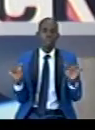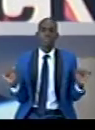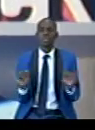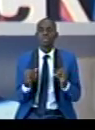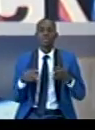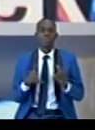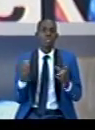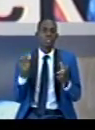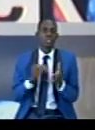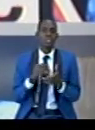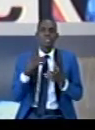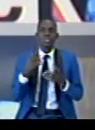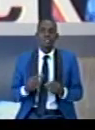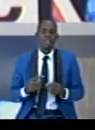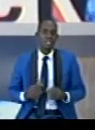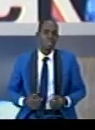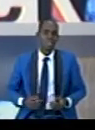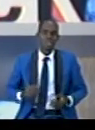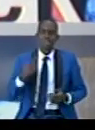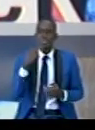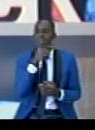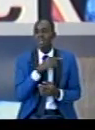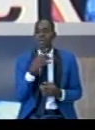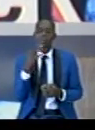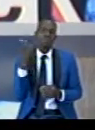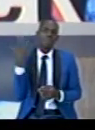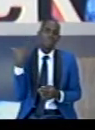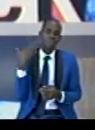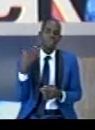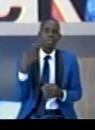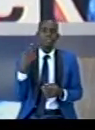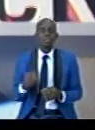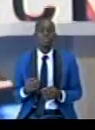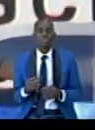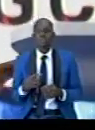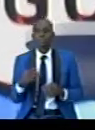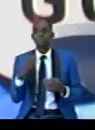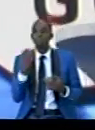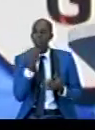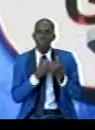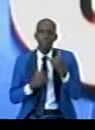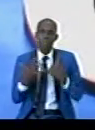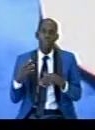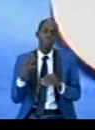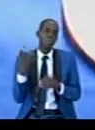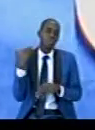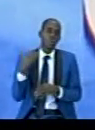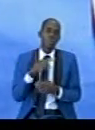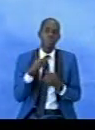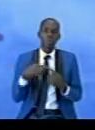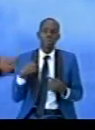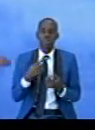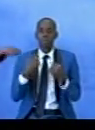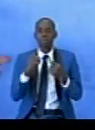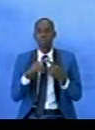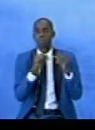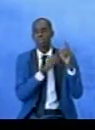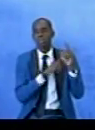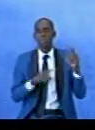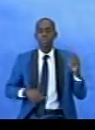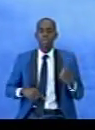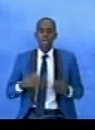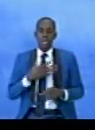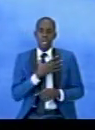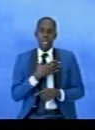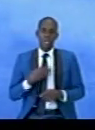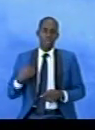in the past and the life of ungodliness of the past. When we come to the Lord and we're born again and we're saved,